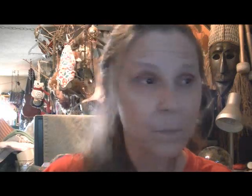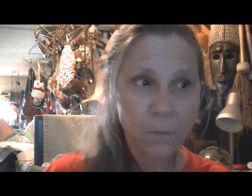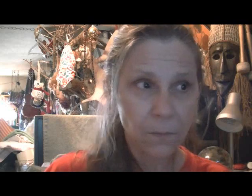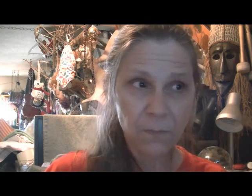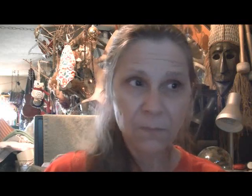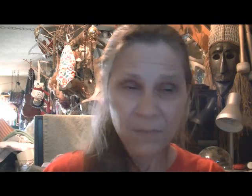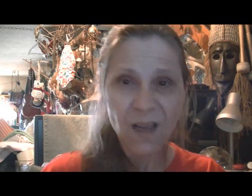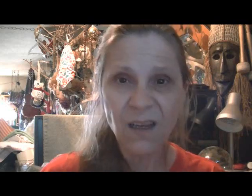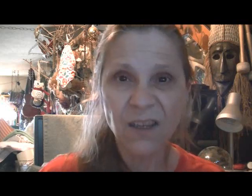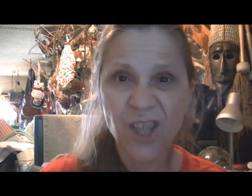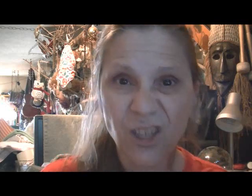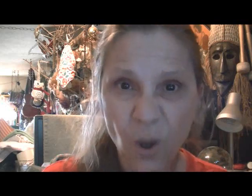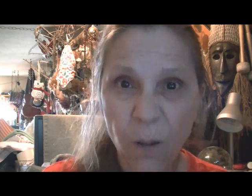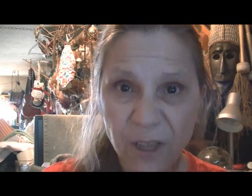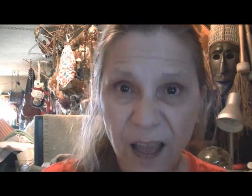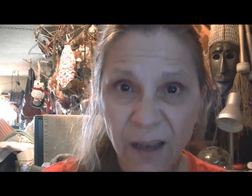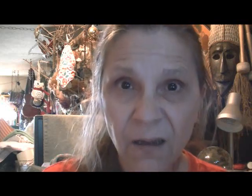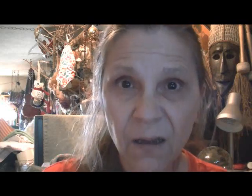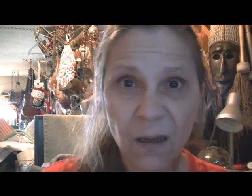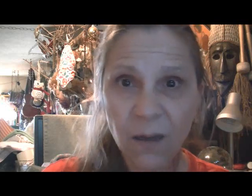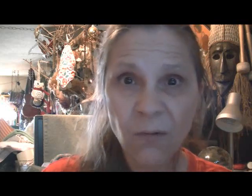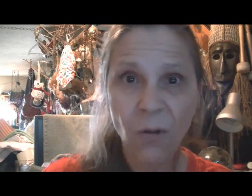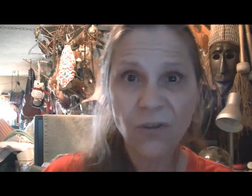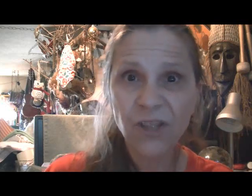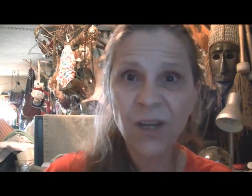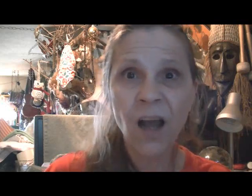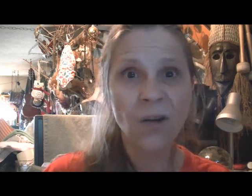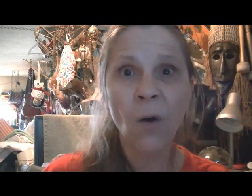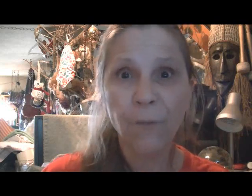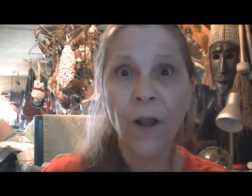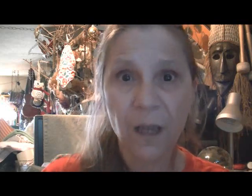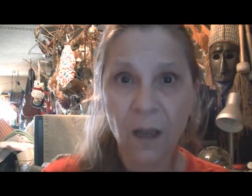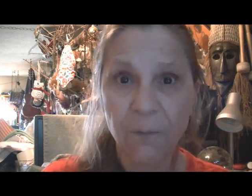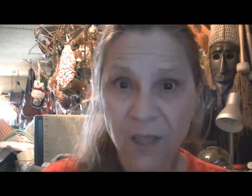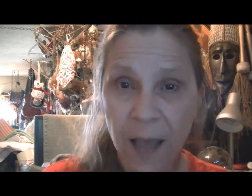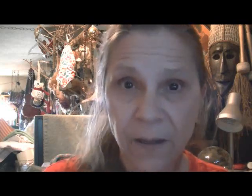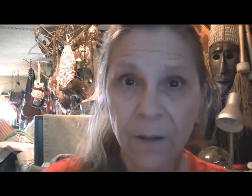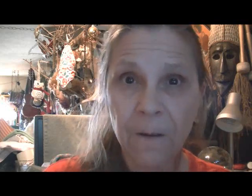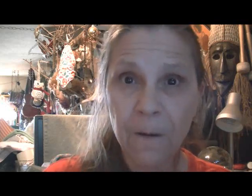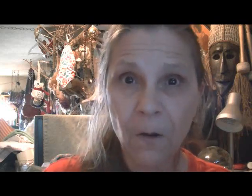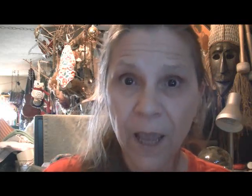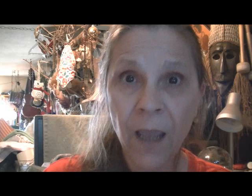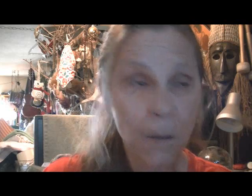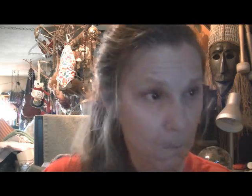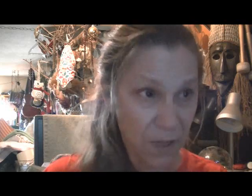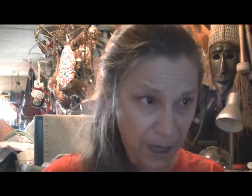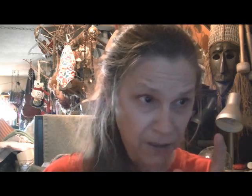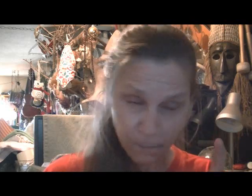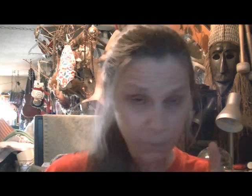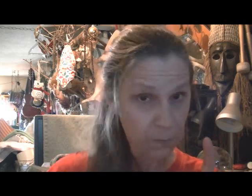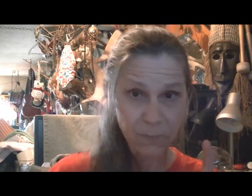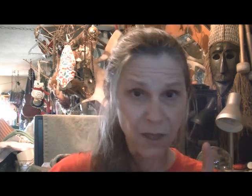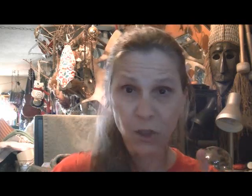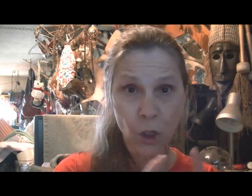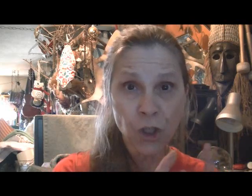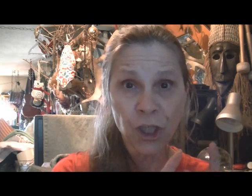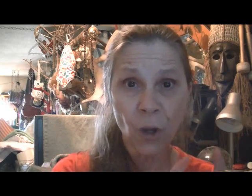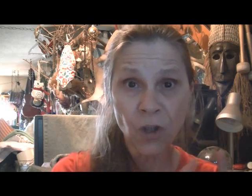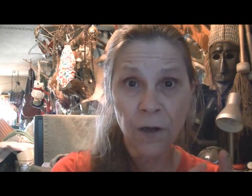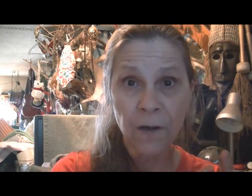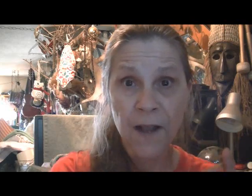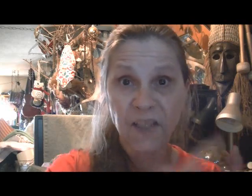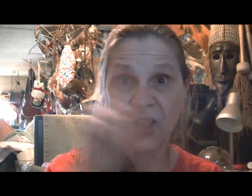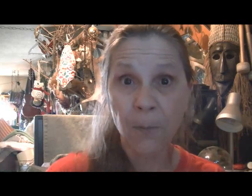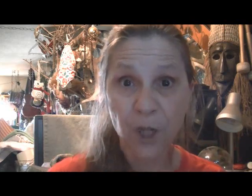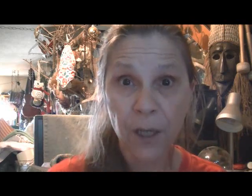right? Is she so upset? No, she not no fucking upset, okay? Because as soon as she